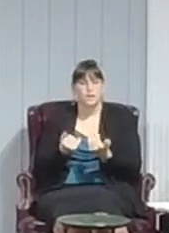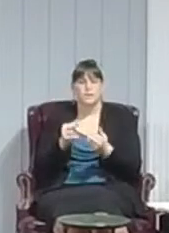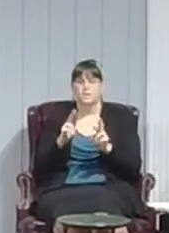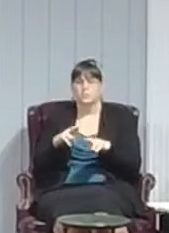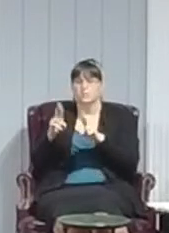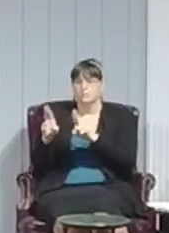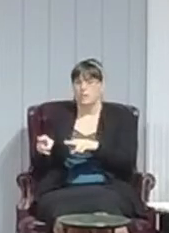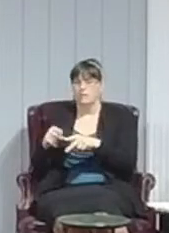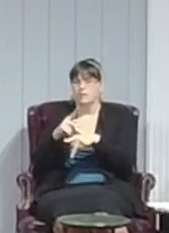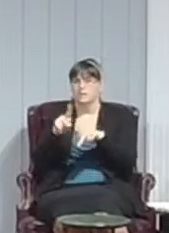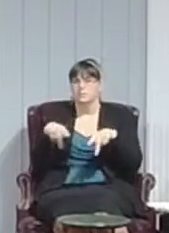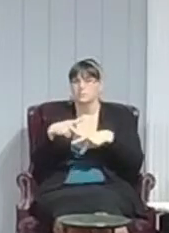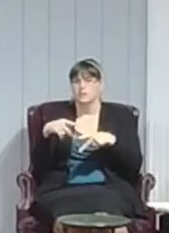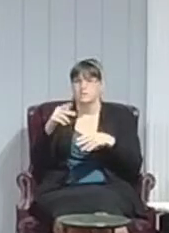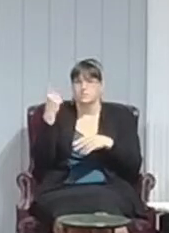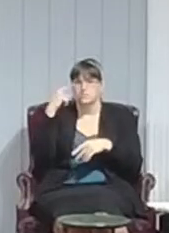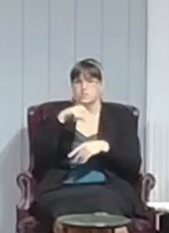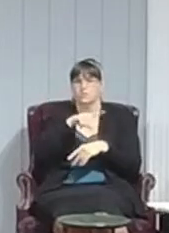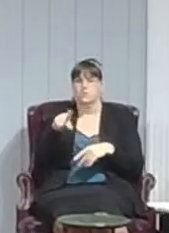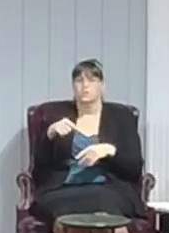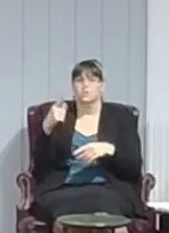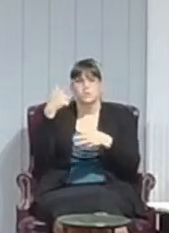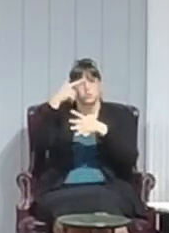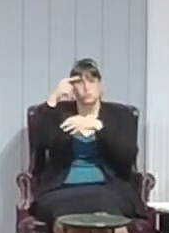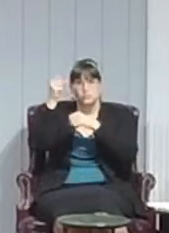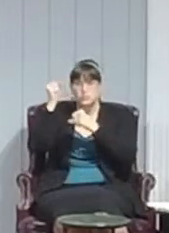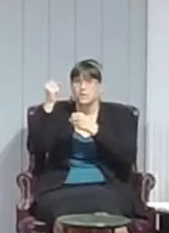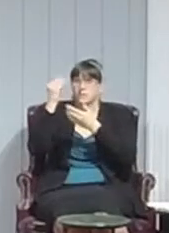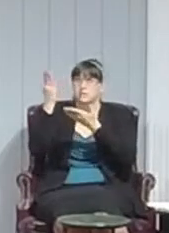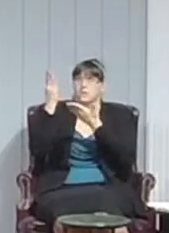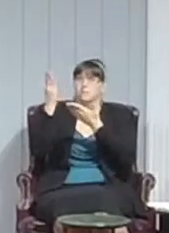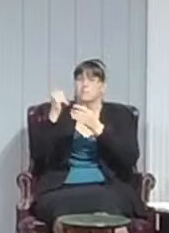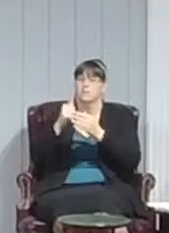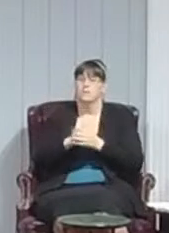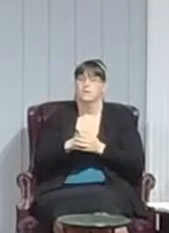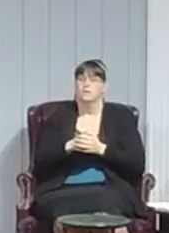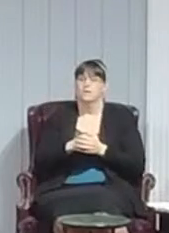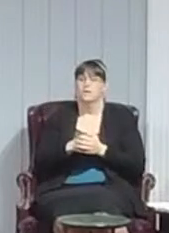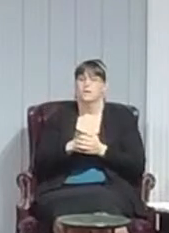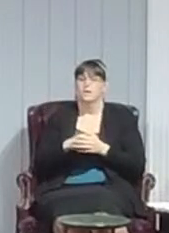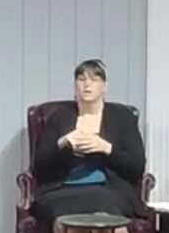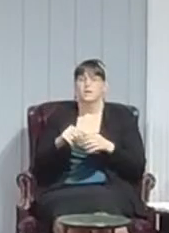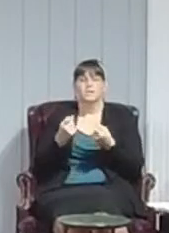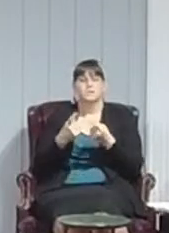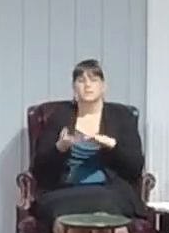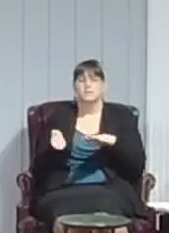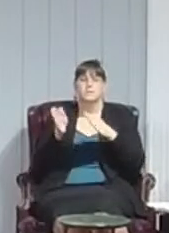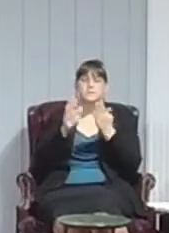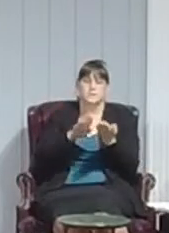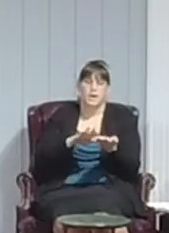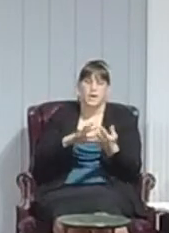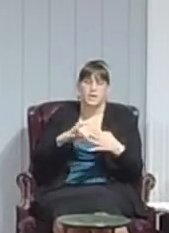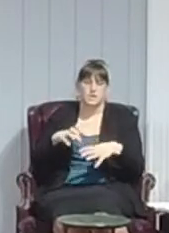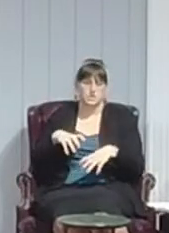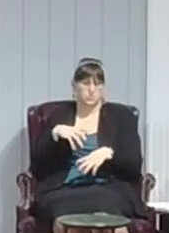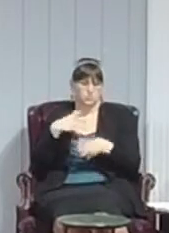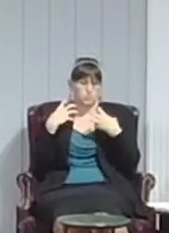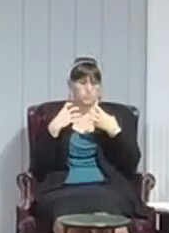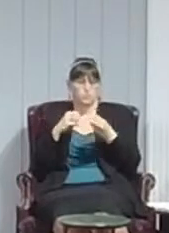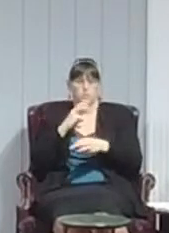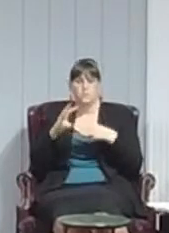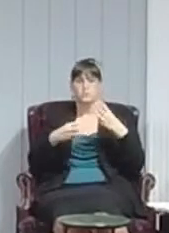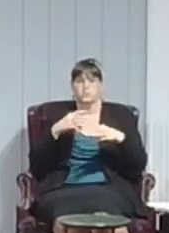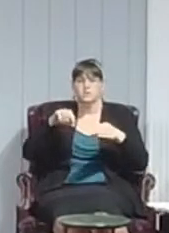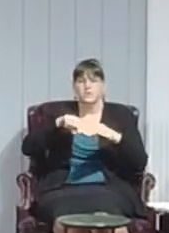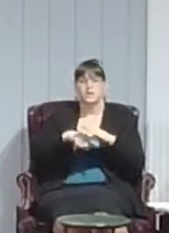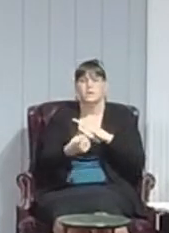you. Yeah, just trust him. No, he didn't die in this cruel world. They killed him, and no, now